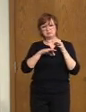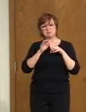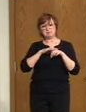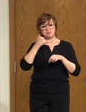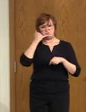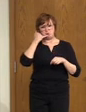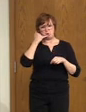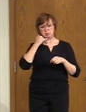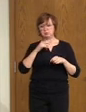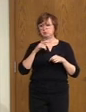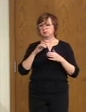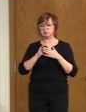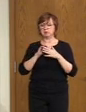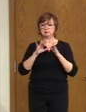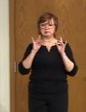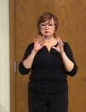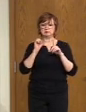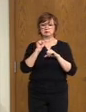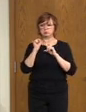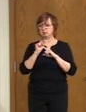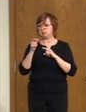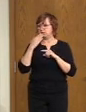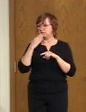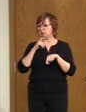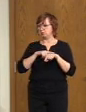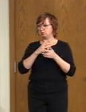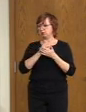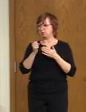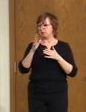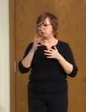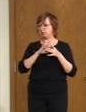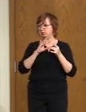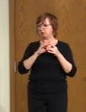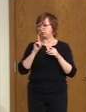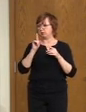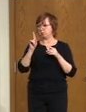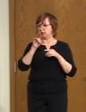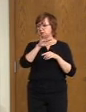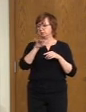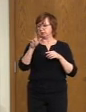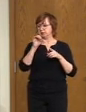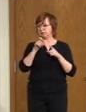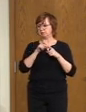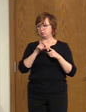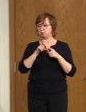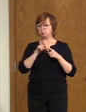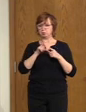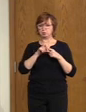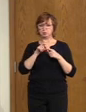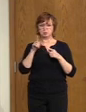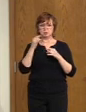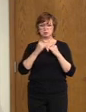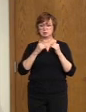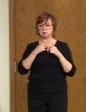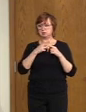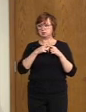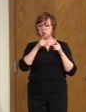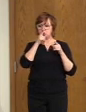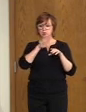Thanks very much, everyone. That concludes our time for today. I'm just going to give a quick spelling and pronouncer for our